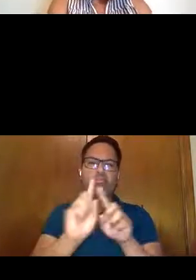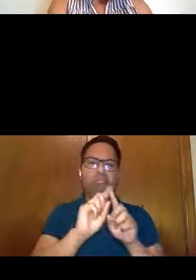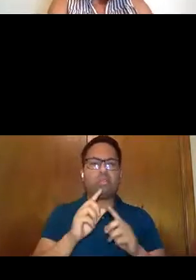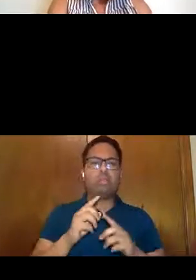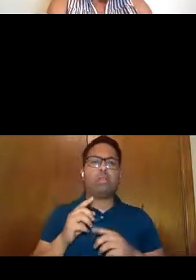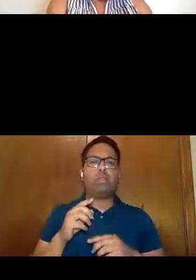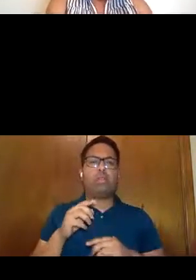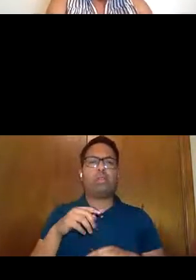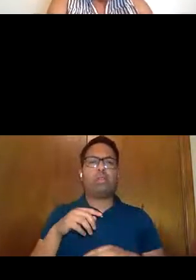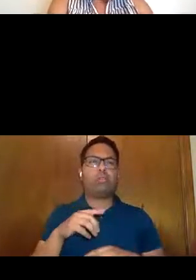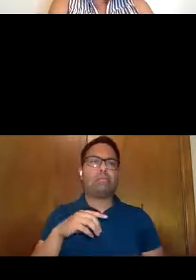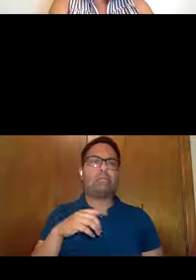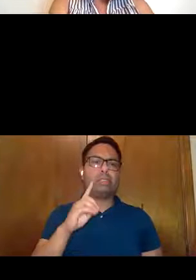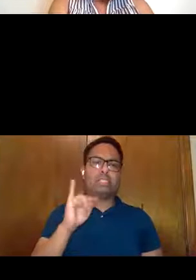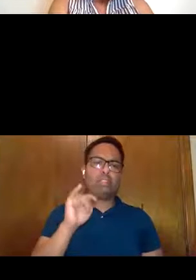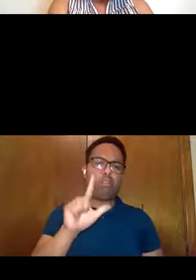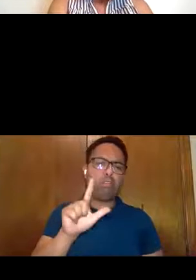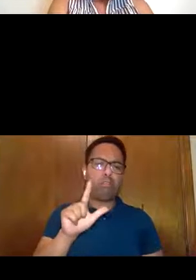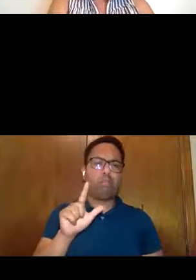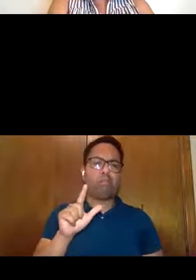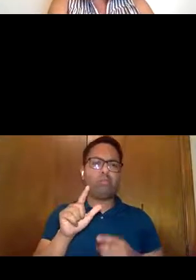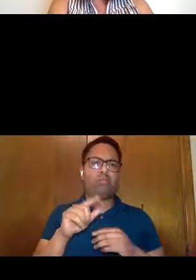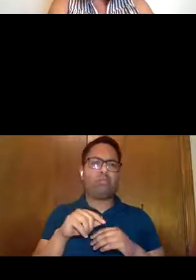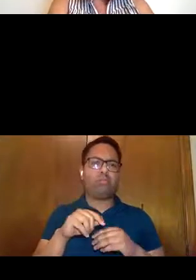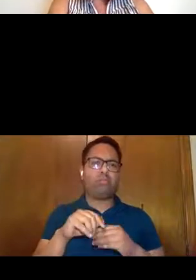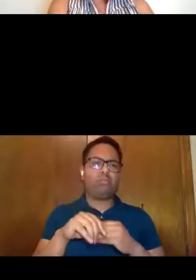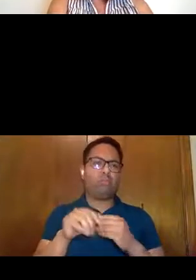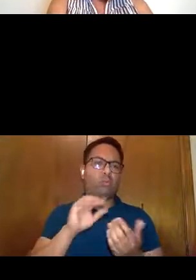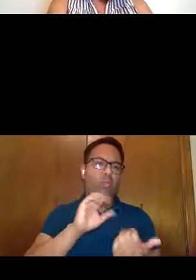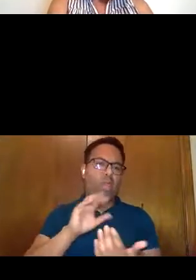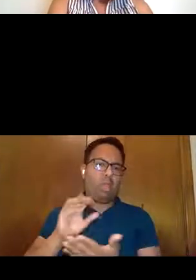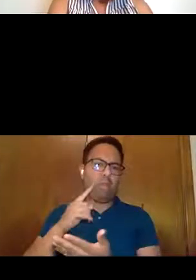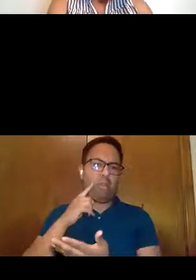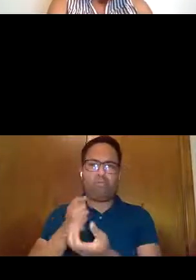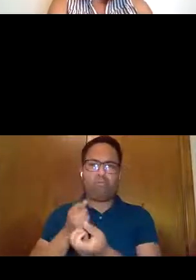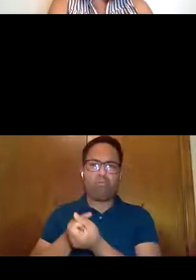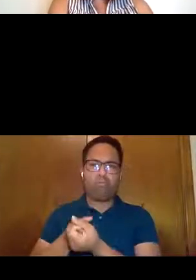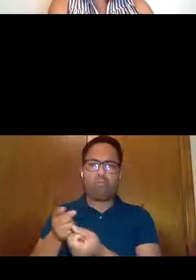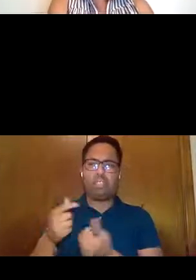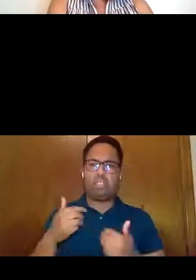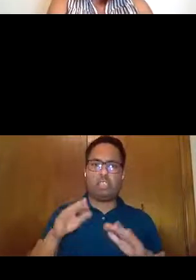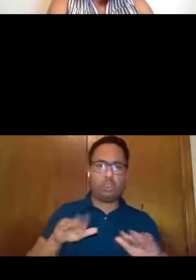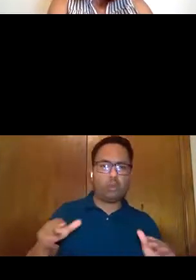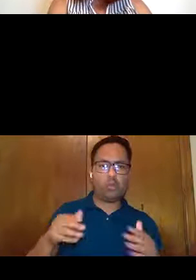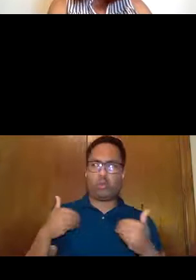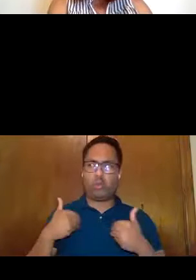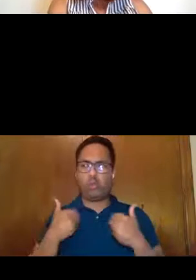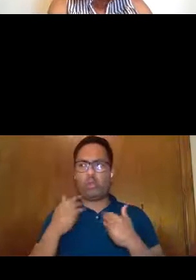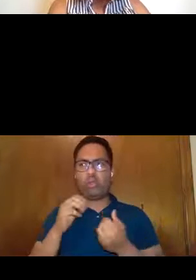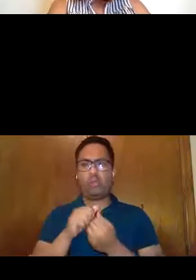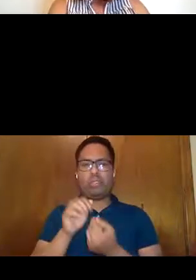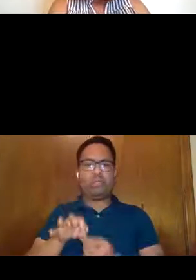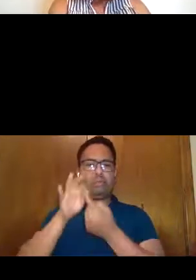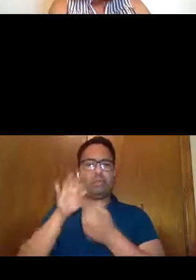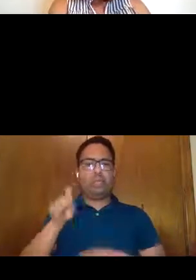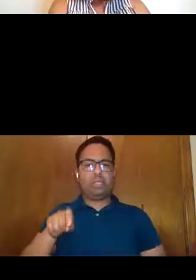the health and well-being of children and youth with special health care needs and their families